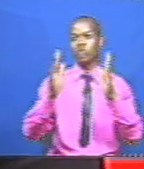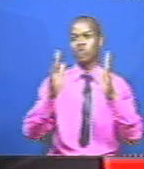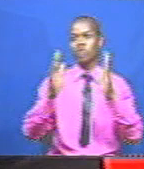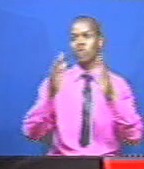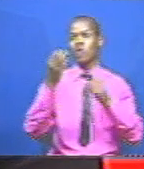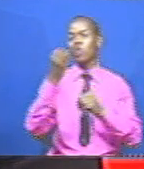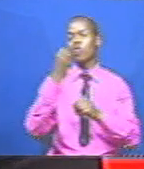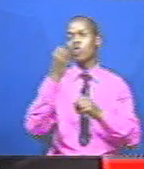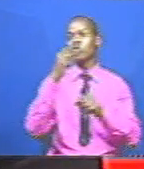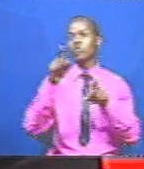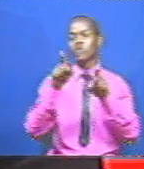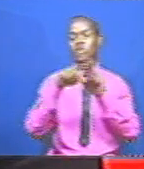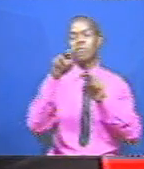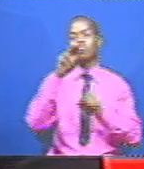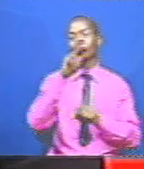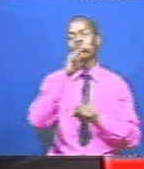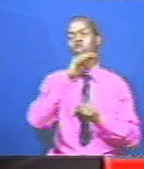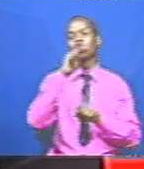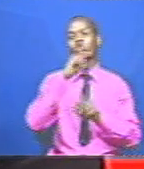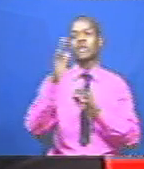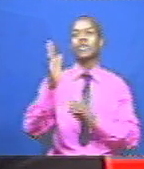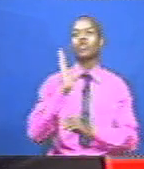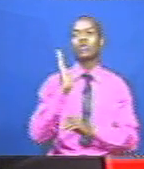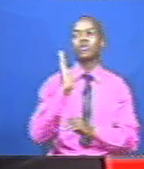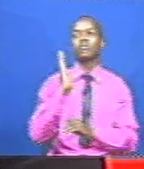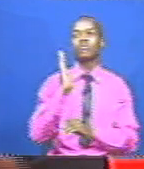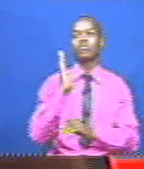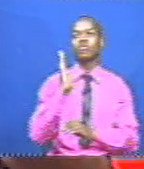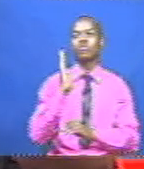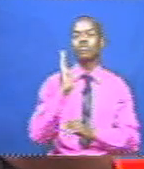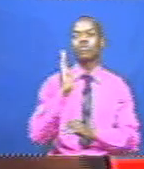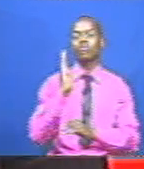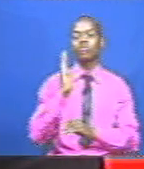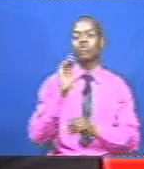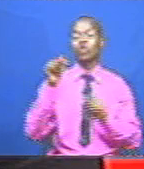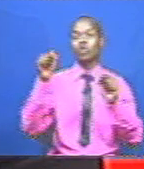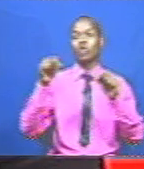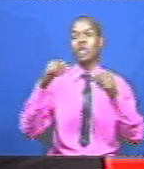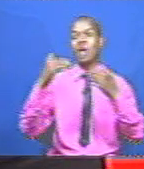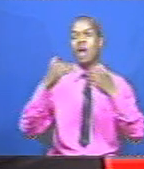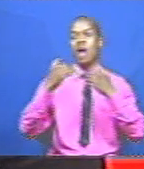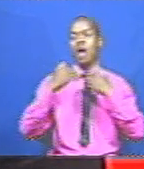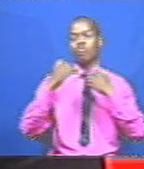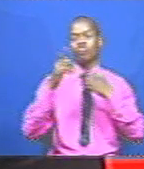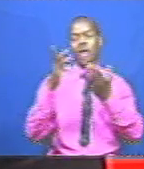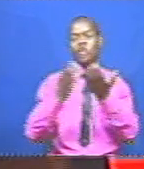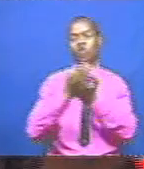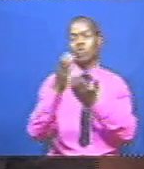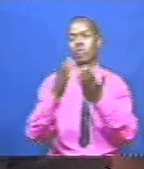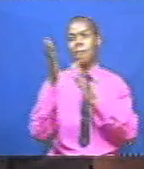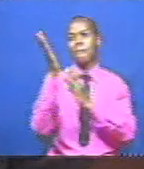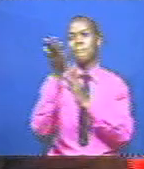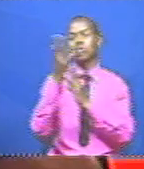and nutrition security for the region. So as we stand today, we have the phase one of that economic blueprint between the